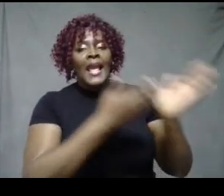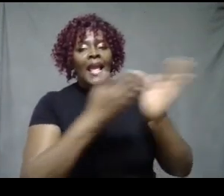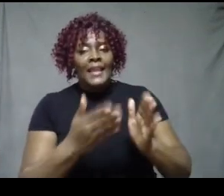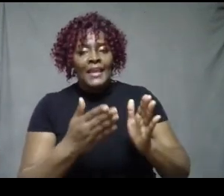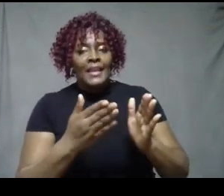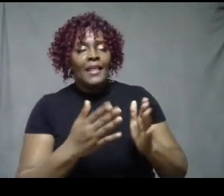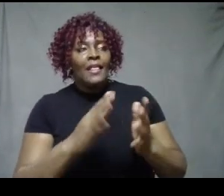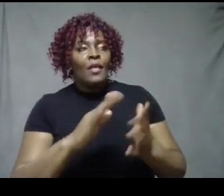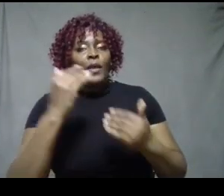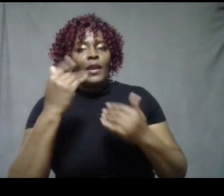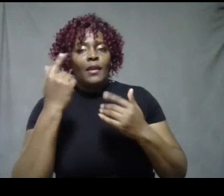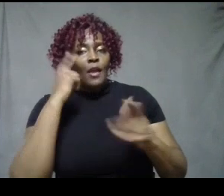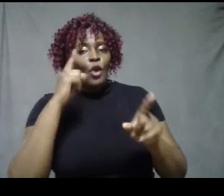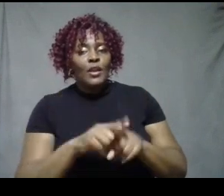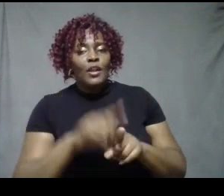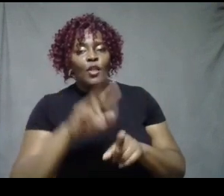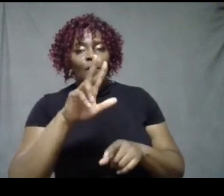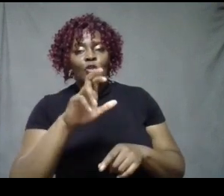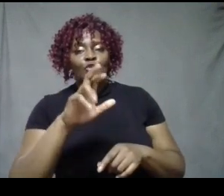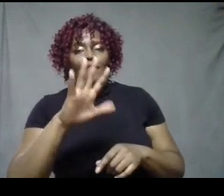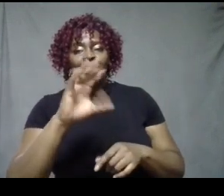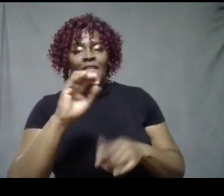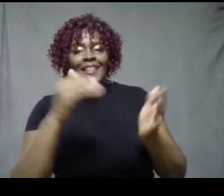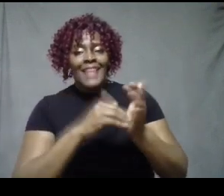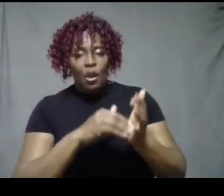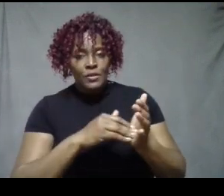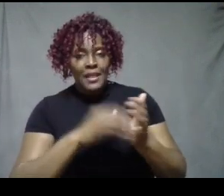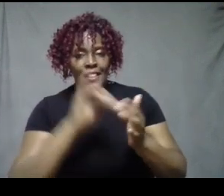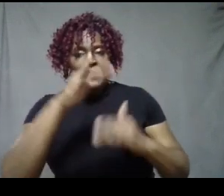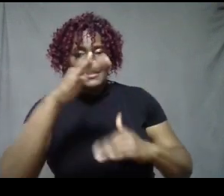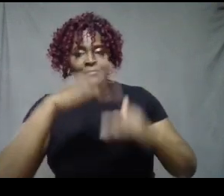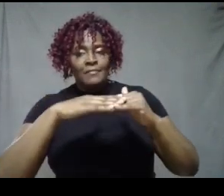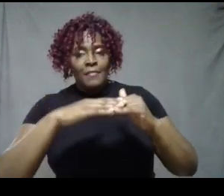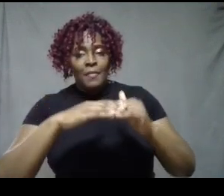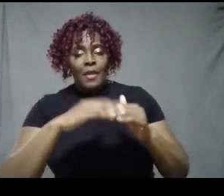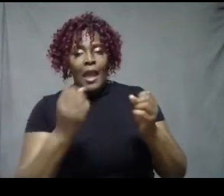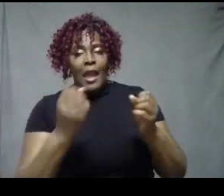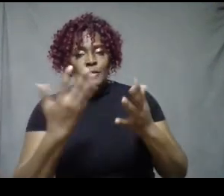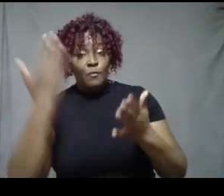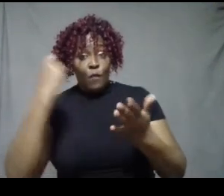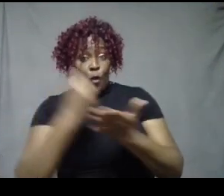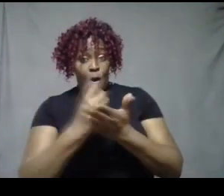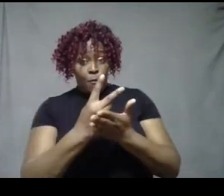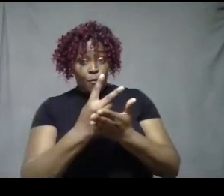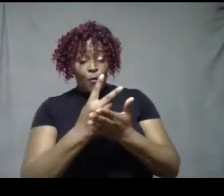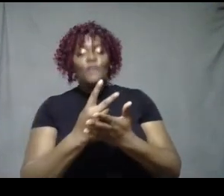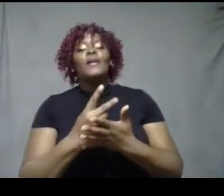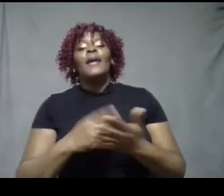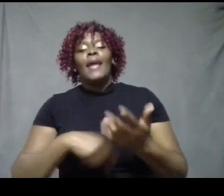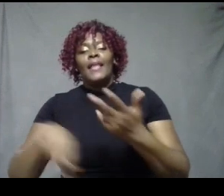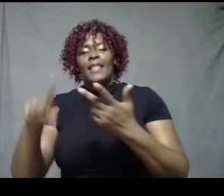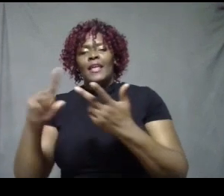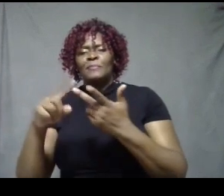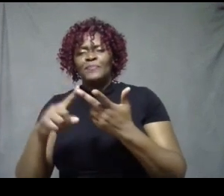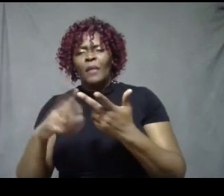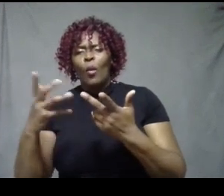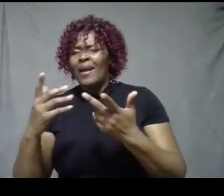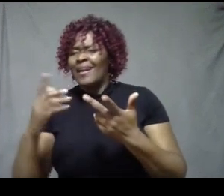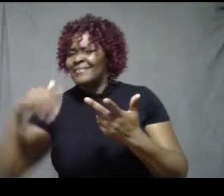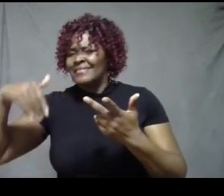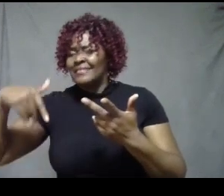$350,000 that was previously approved. The only outstanding item was going to be if there was going to be a cap on those businesses that were in